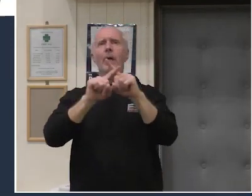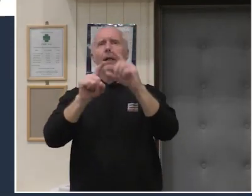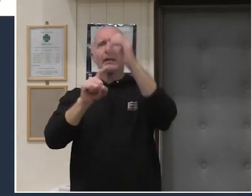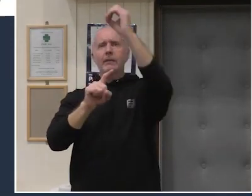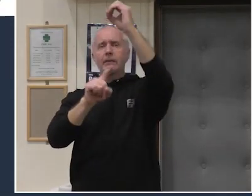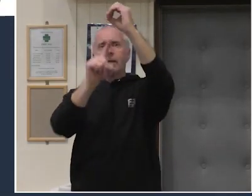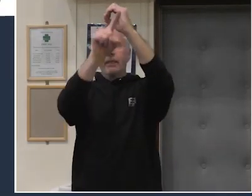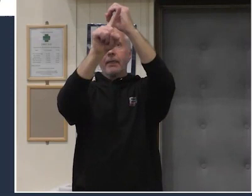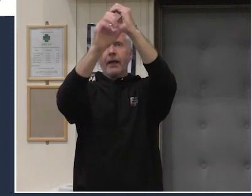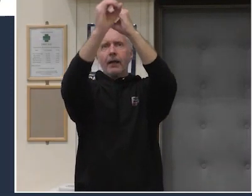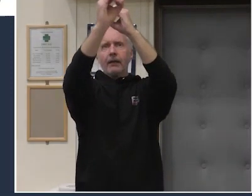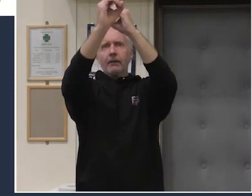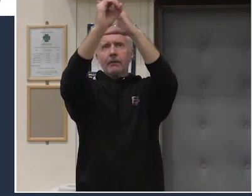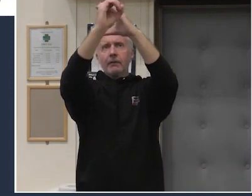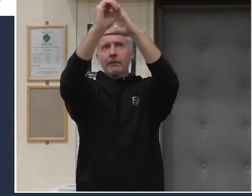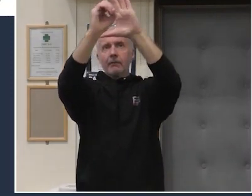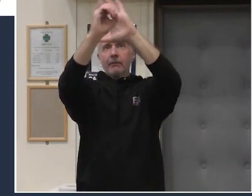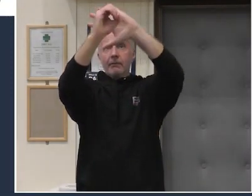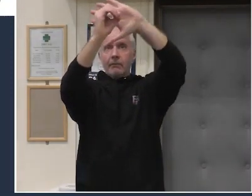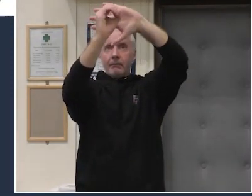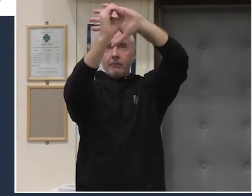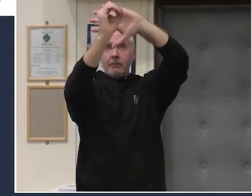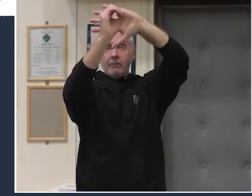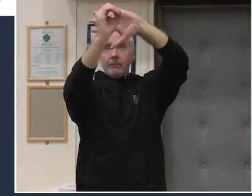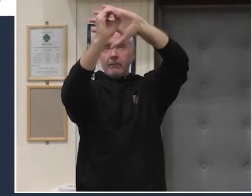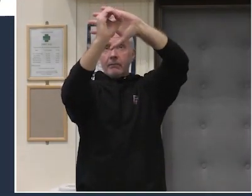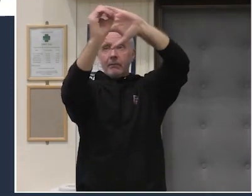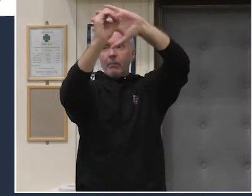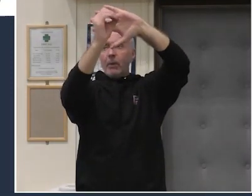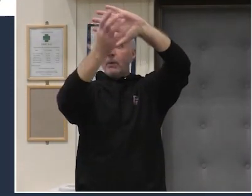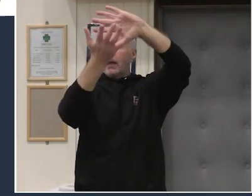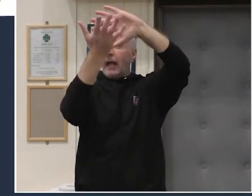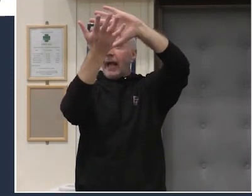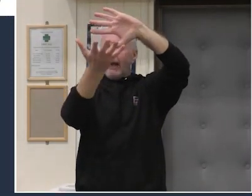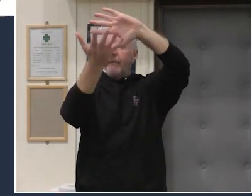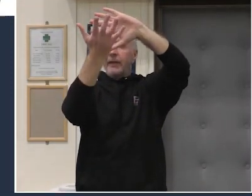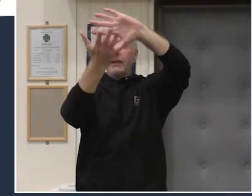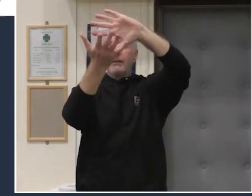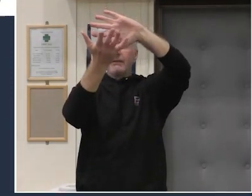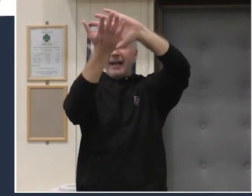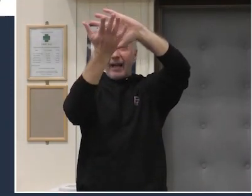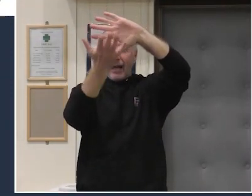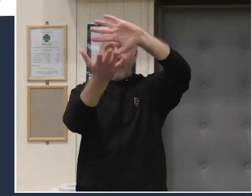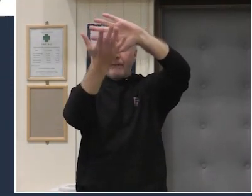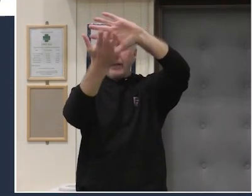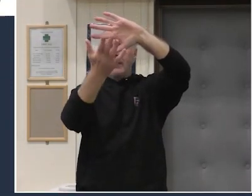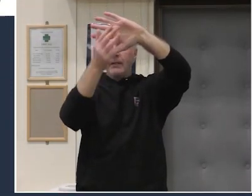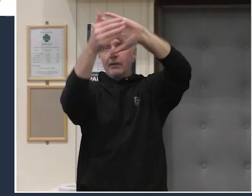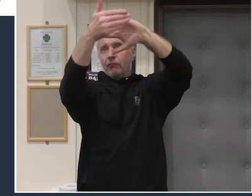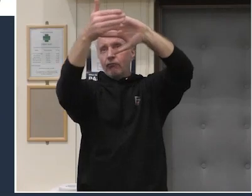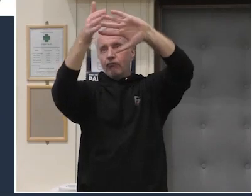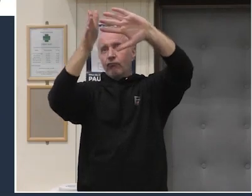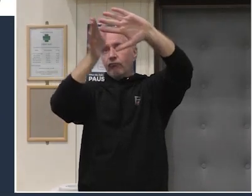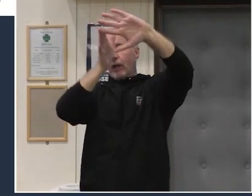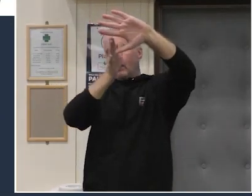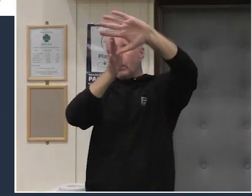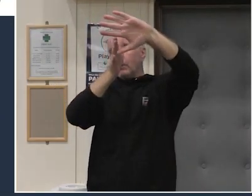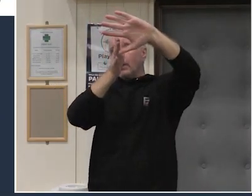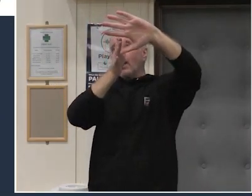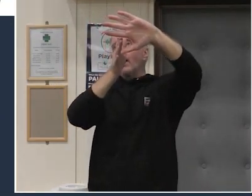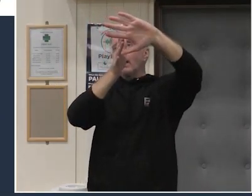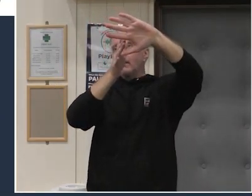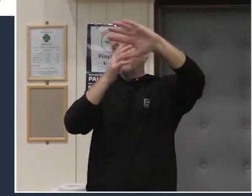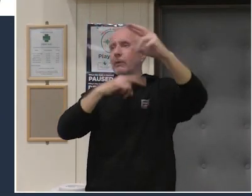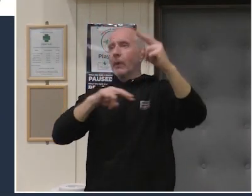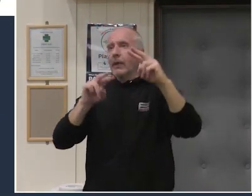behind this galaxy cluster. Well, because it's such heavy galaxy cluster, it bends the light around and we can see it.